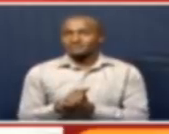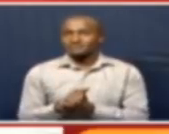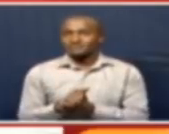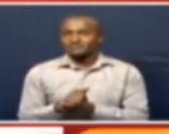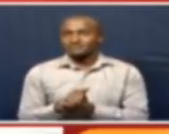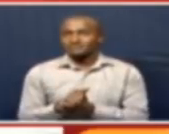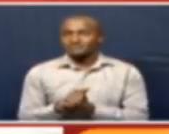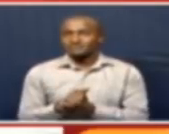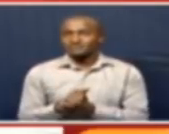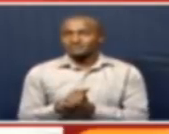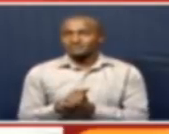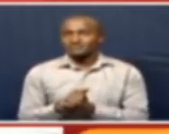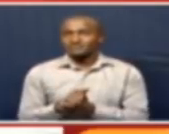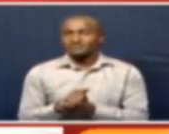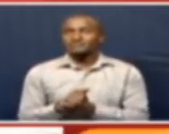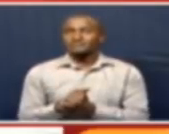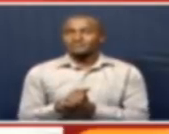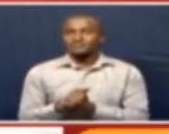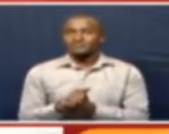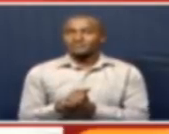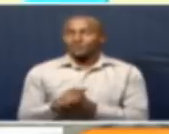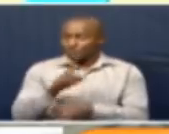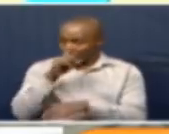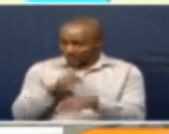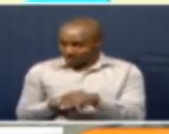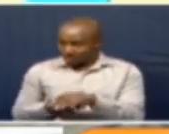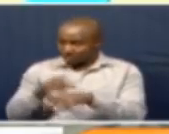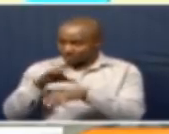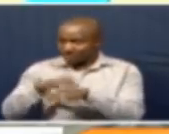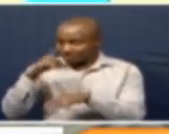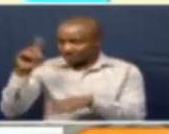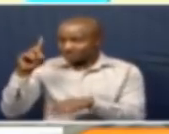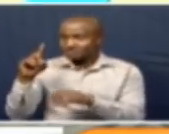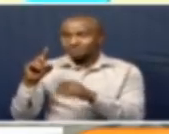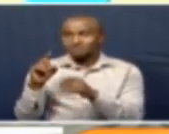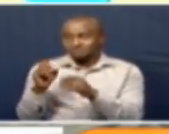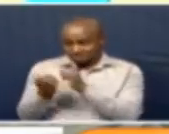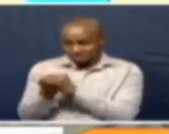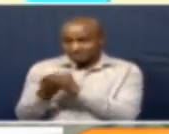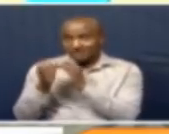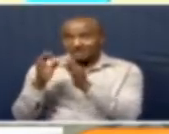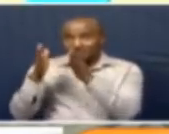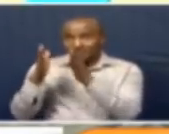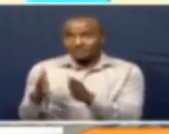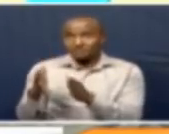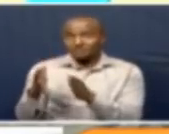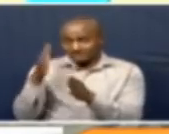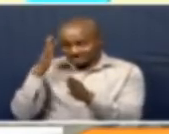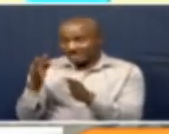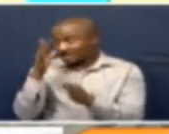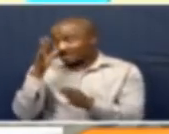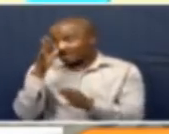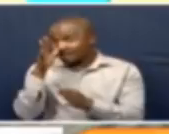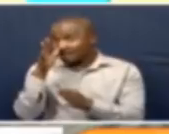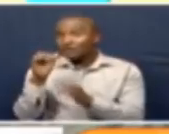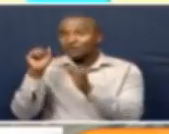what that contract says. She's going to relax, but once you get a proper interpretation, if somebody decides to shortchange you, you